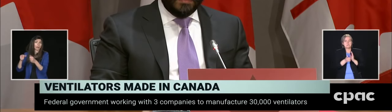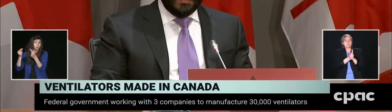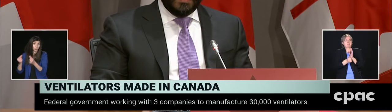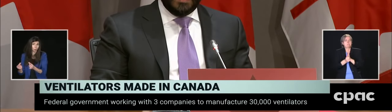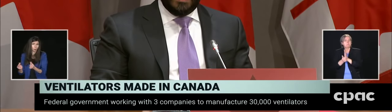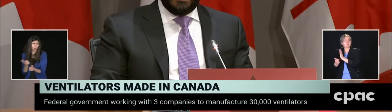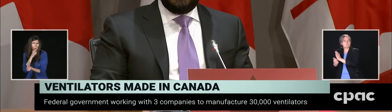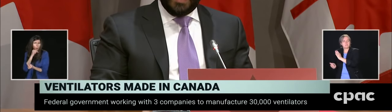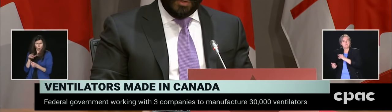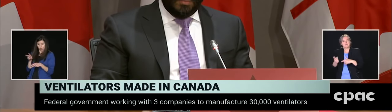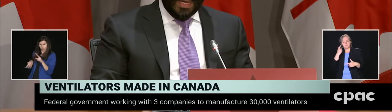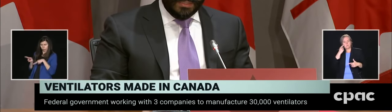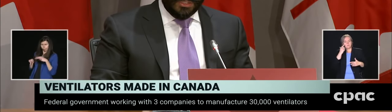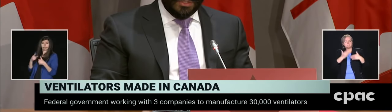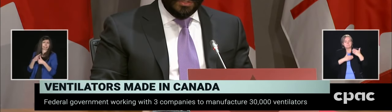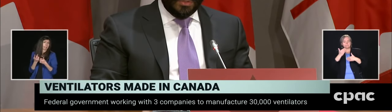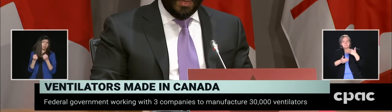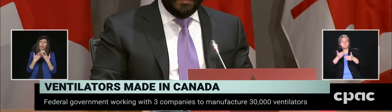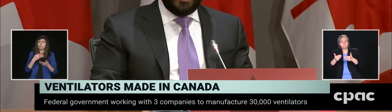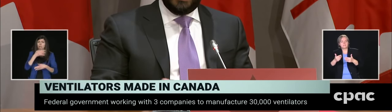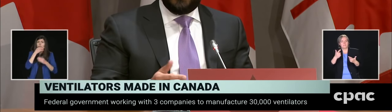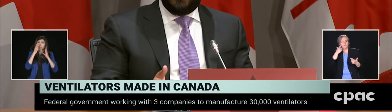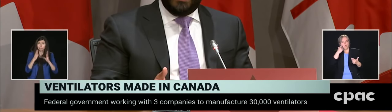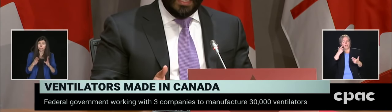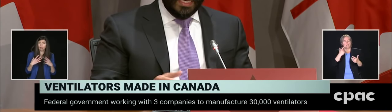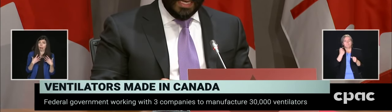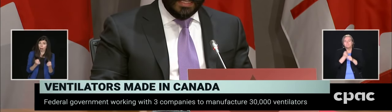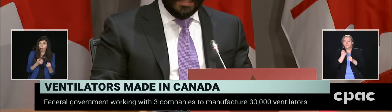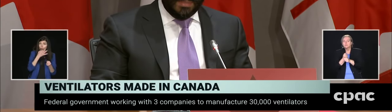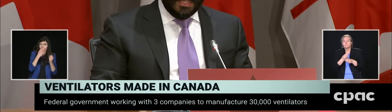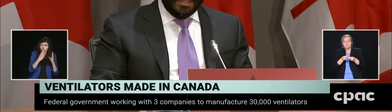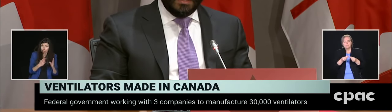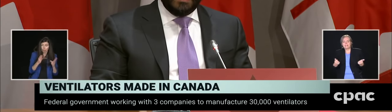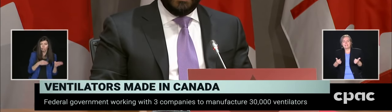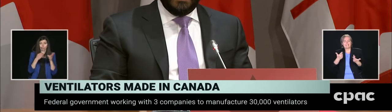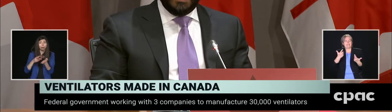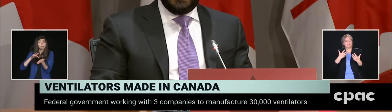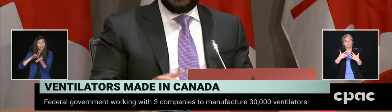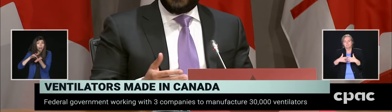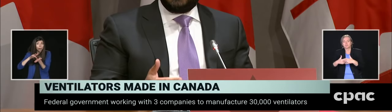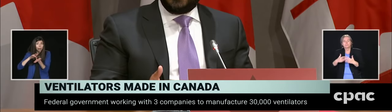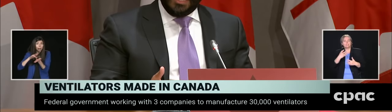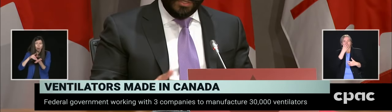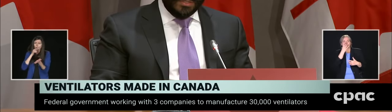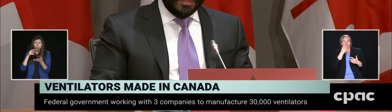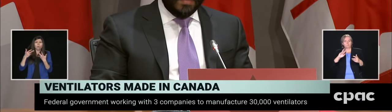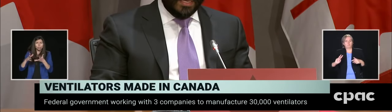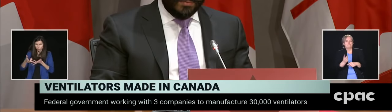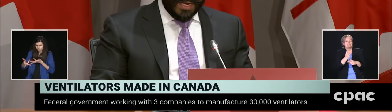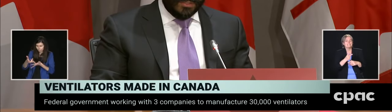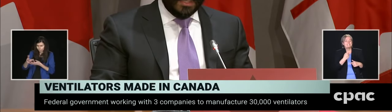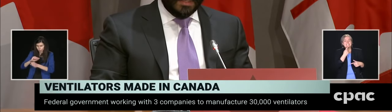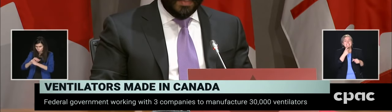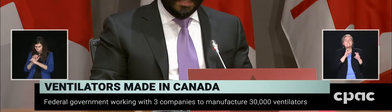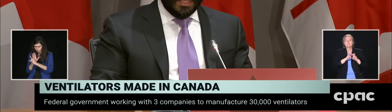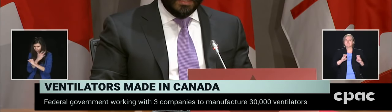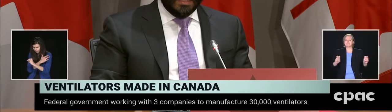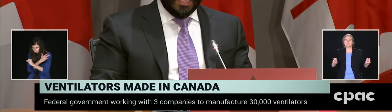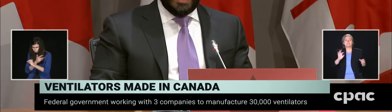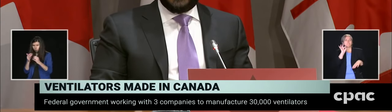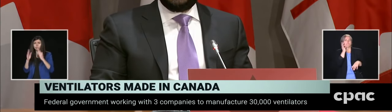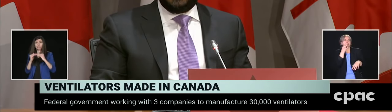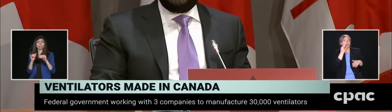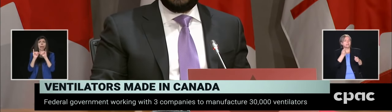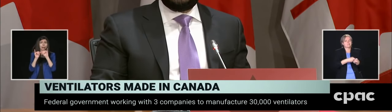specialists, medical practitioners who have treated COVID-19 patients, engineers, manufacturing